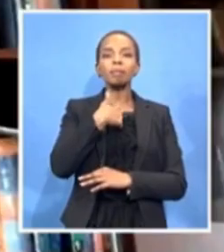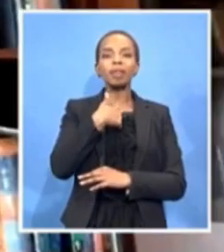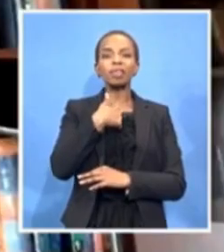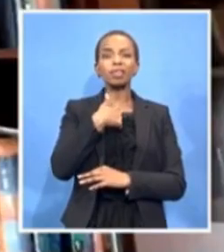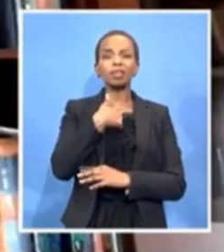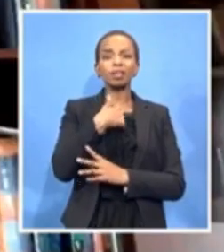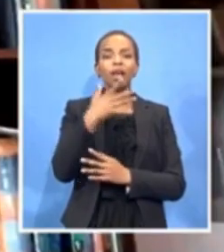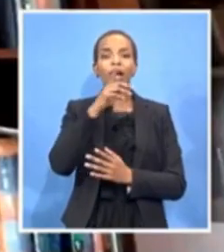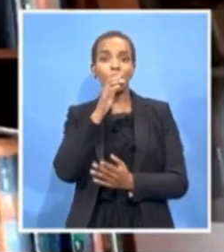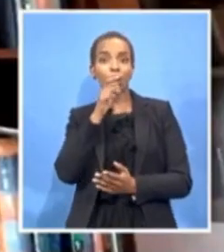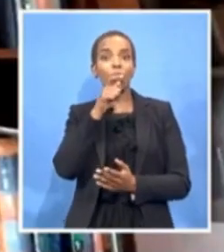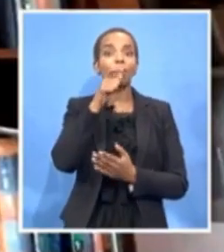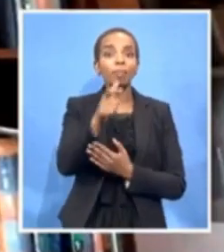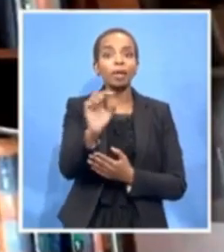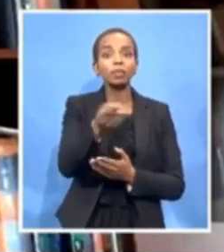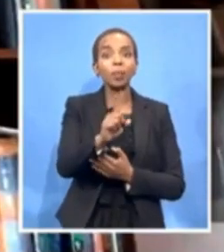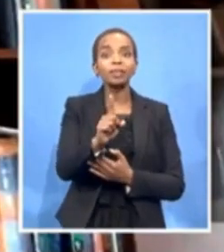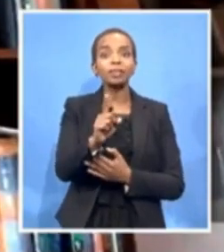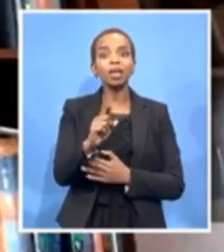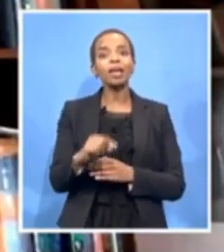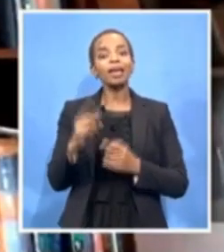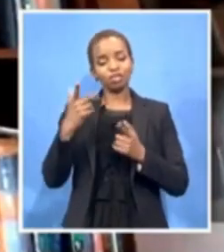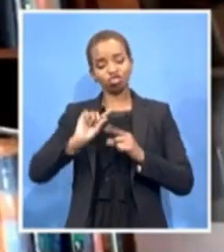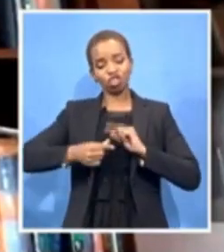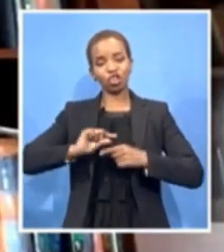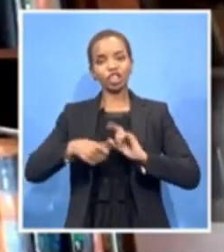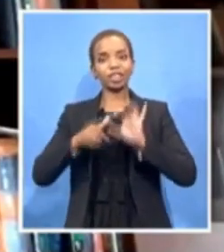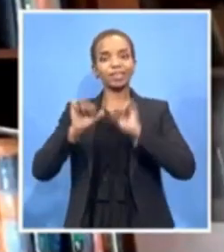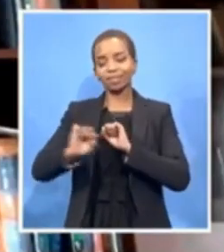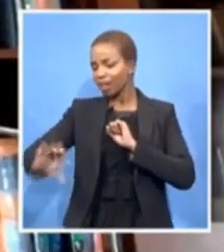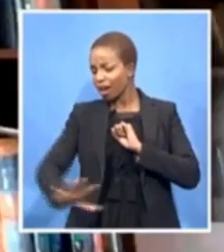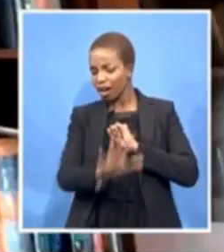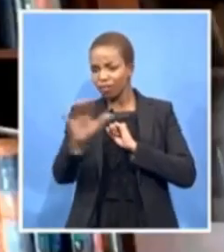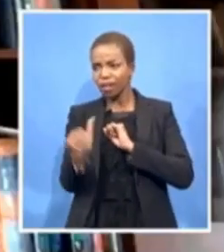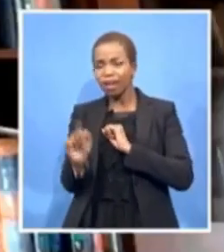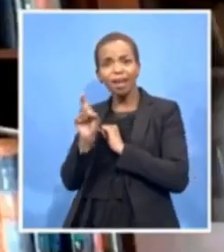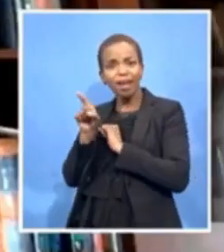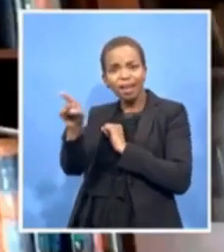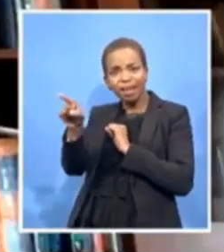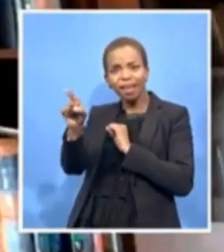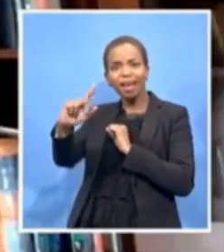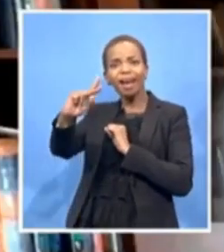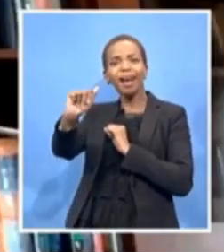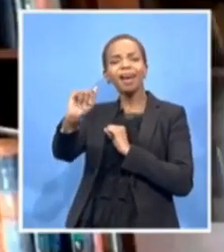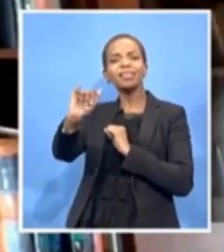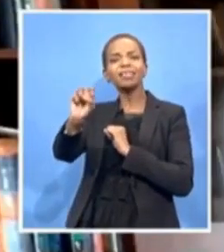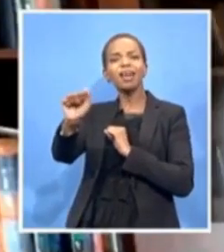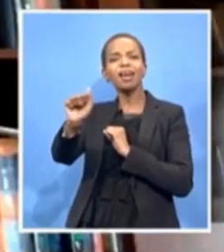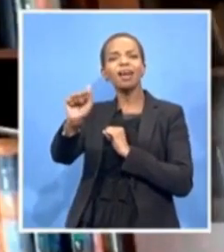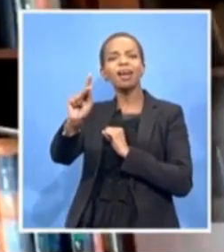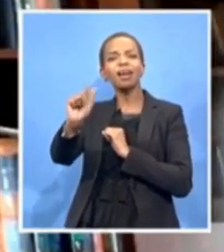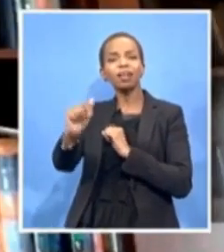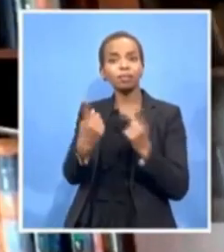Regeneration of Africa, Pixley Kaisaka Seme looks at Africa and he says, among